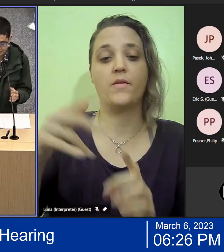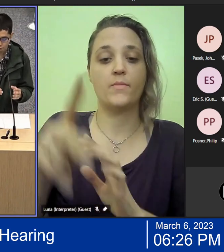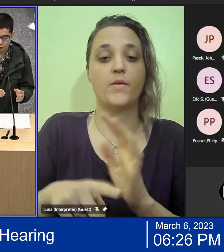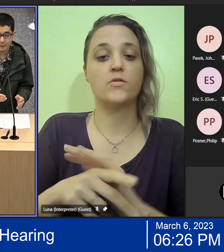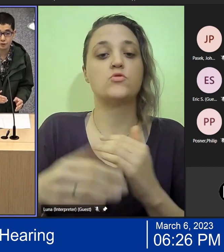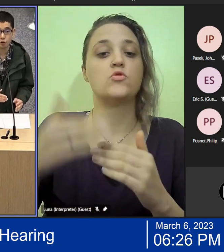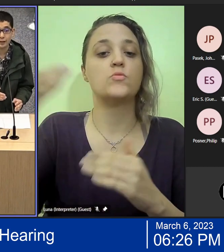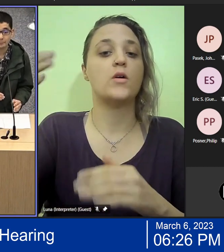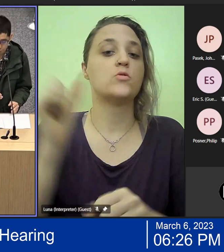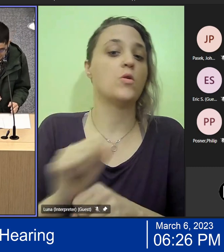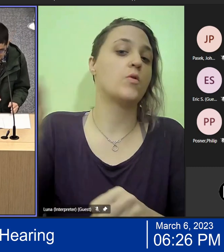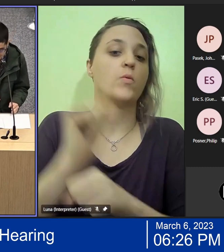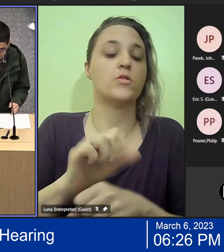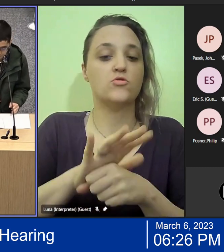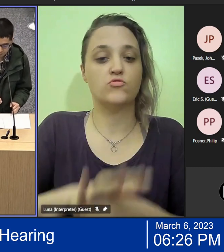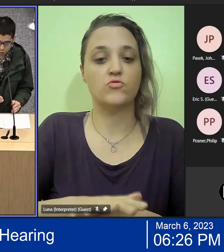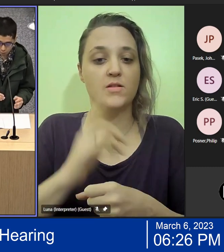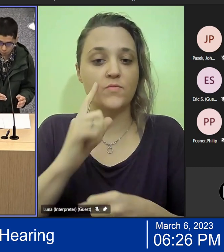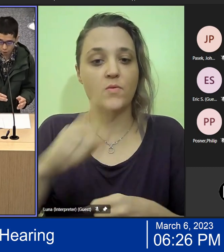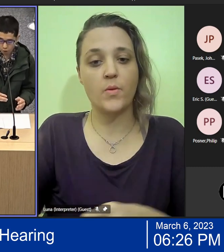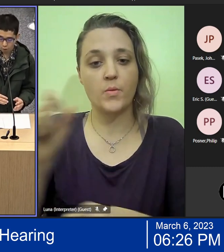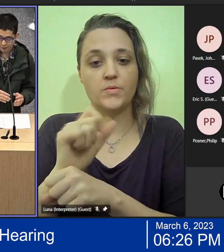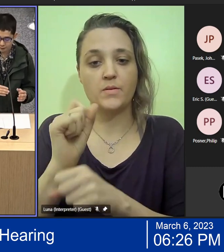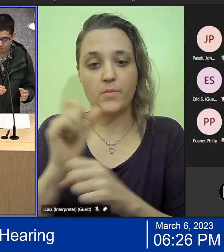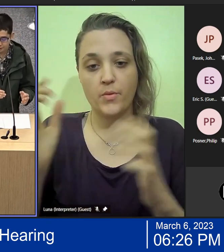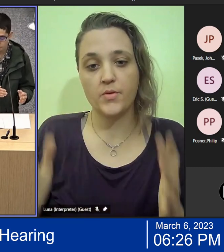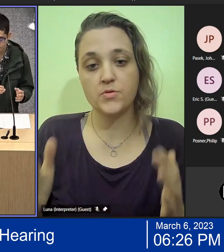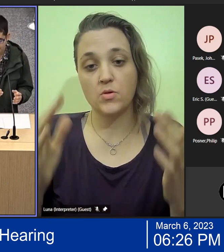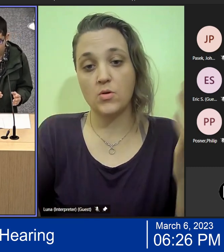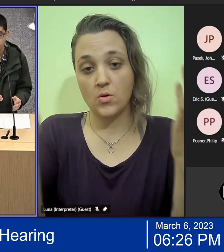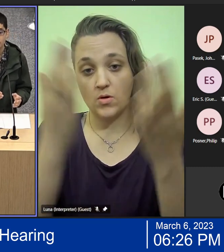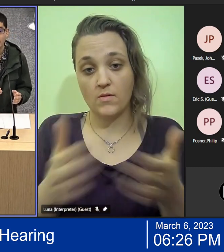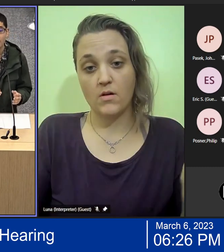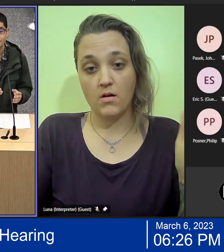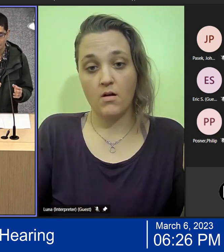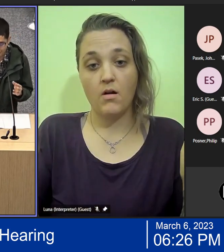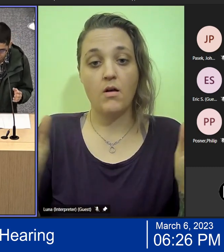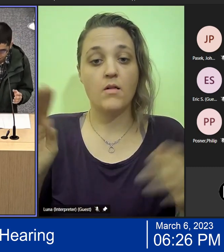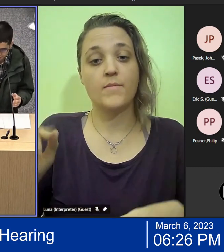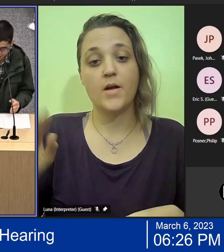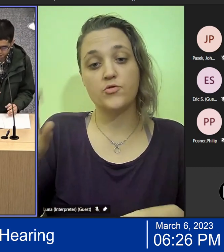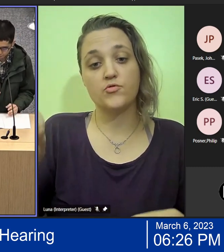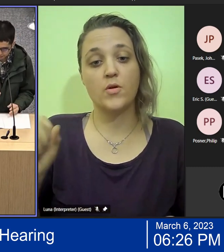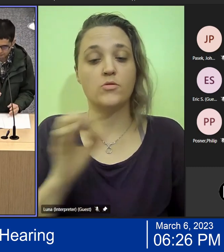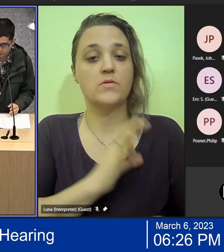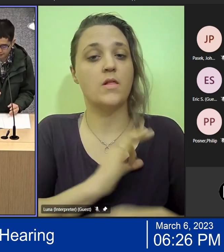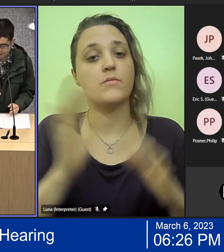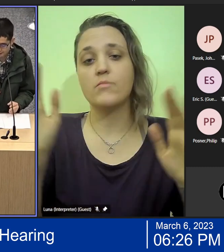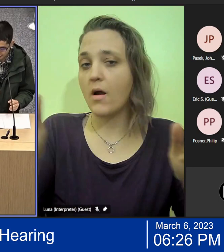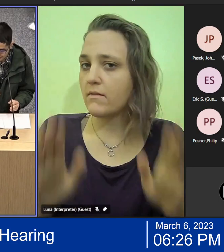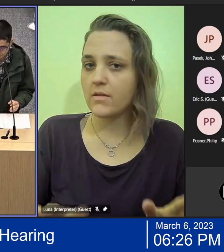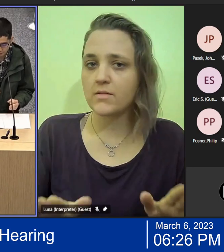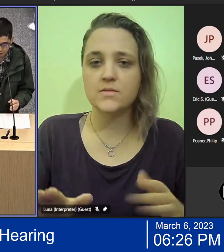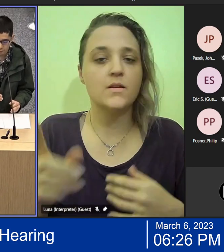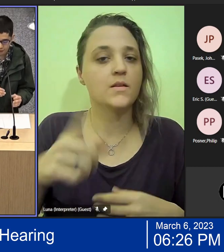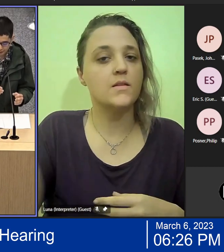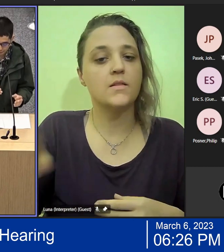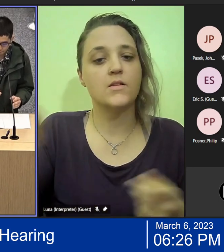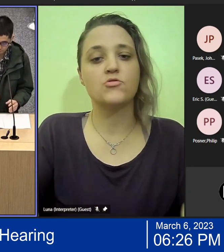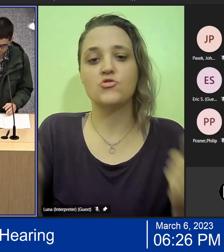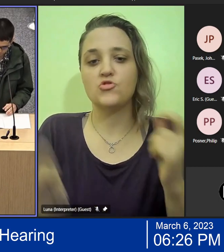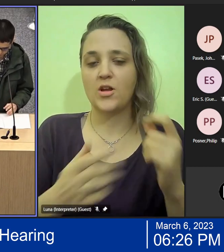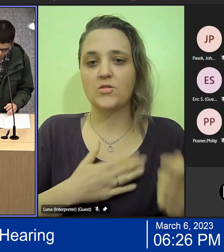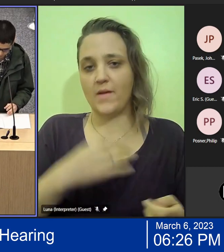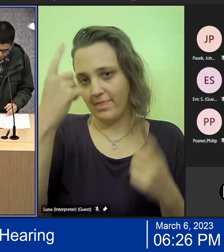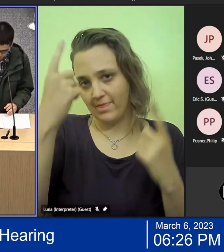shutdown period to avoid too much overwork stress for the Metro employees. Overall, Washington Metro personnel are so